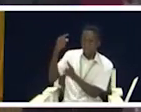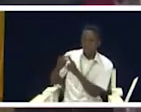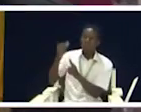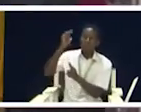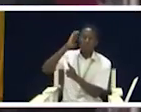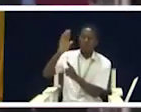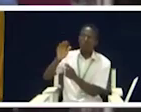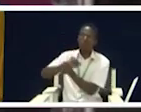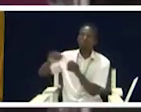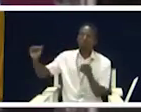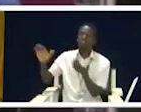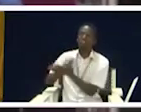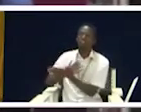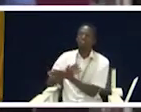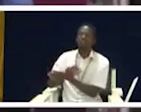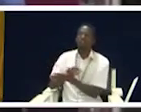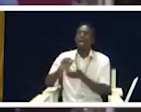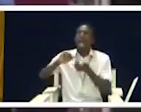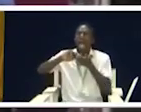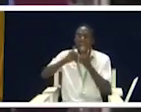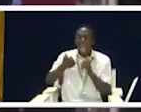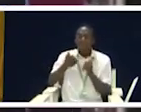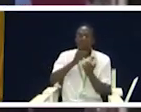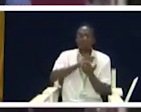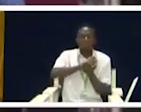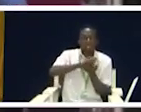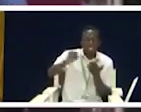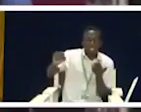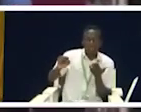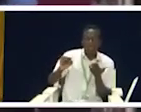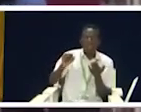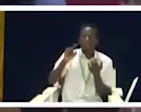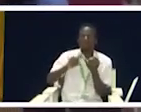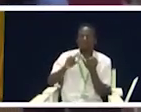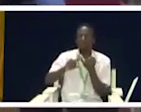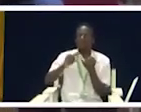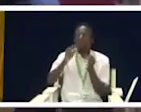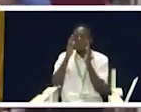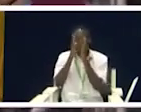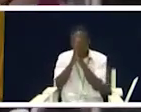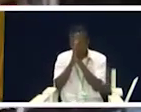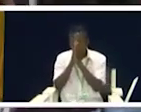are we sanctified? We are sanctified by prayers.